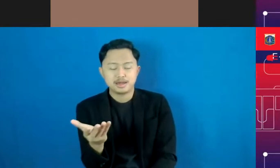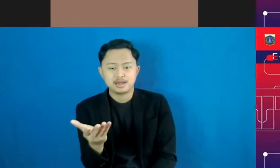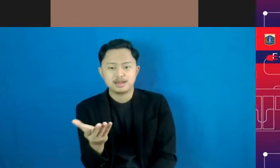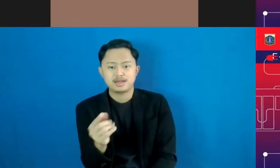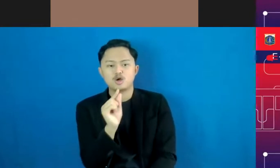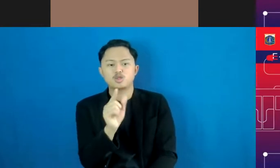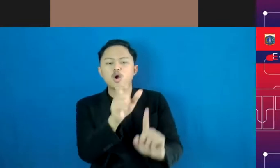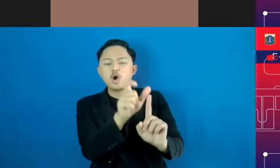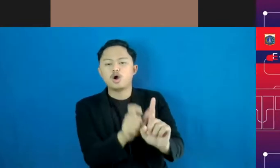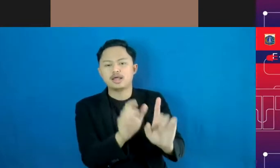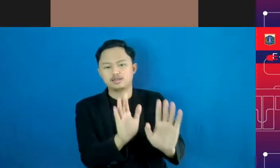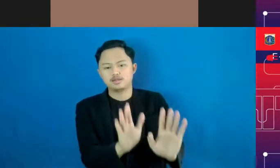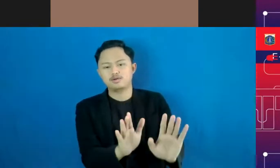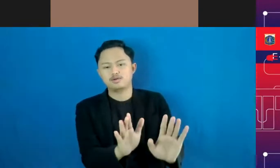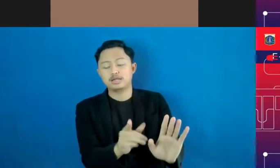only.